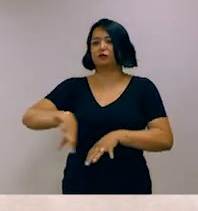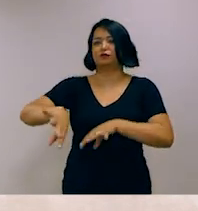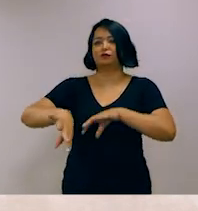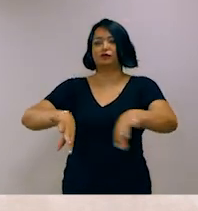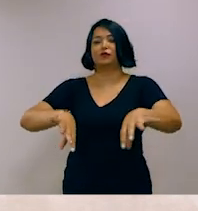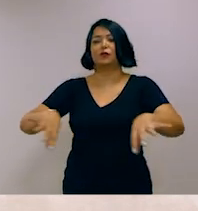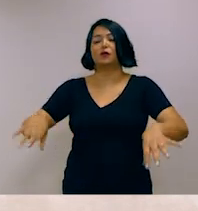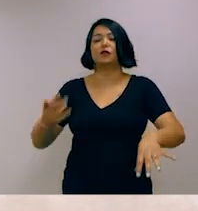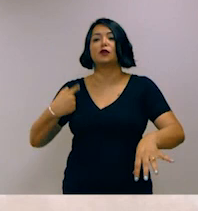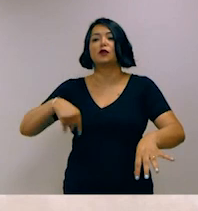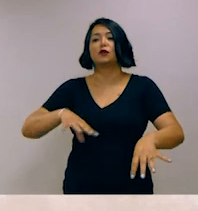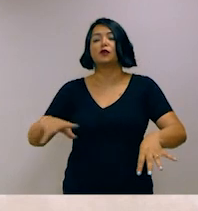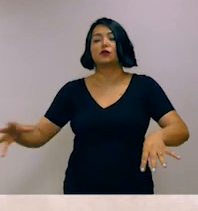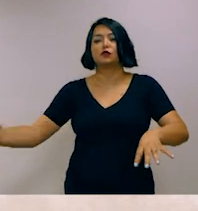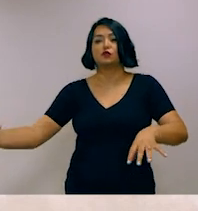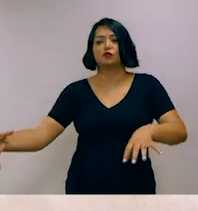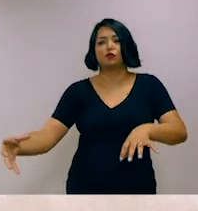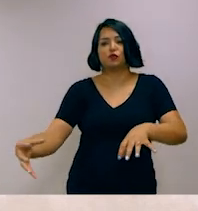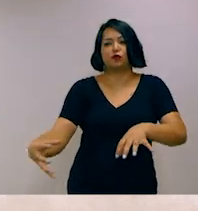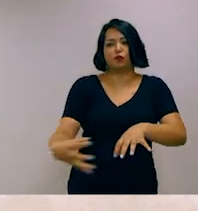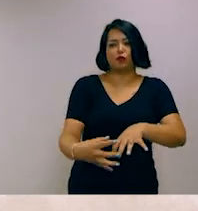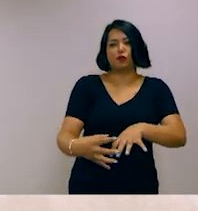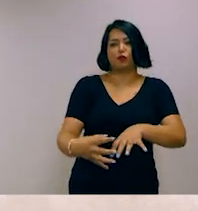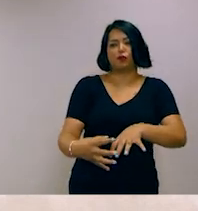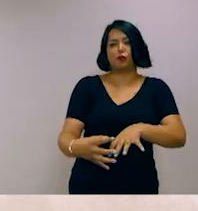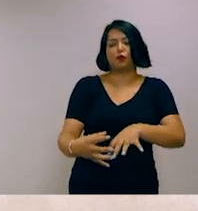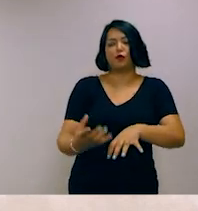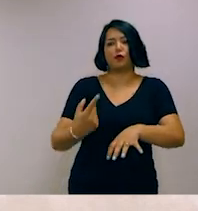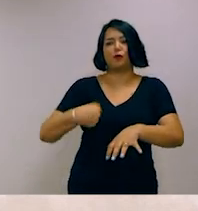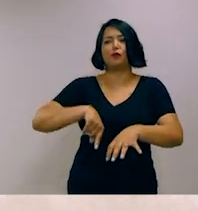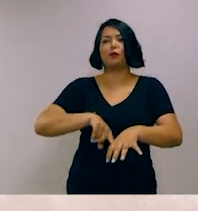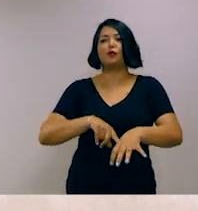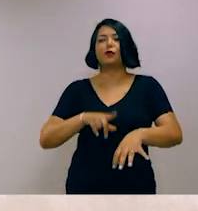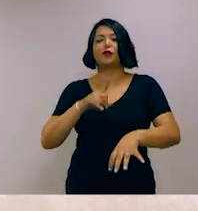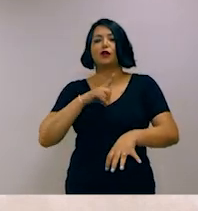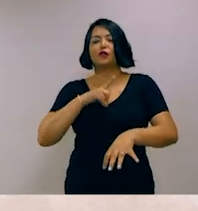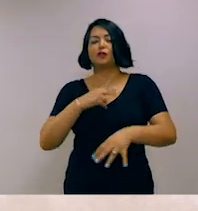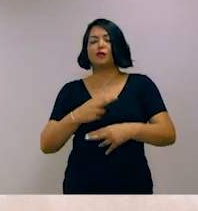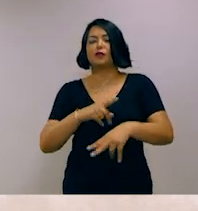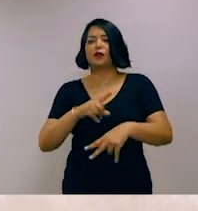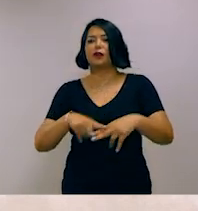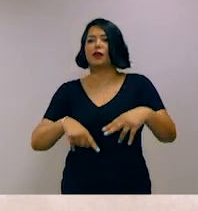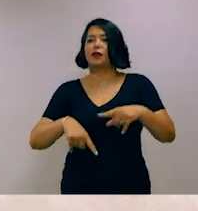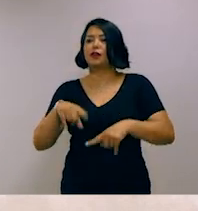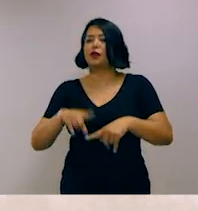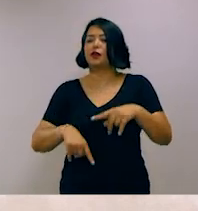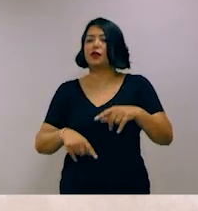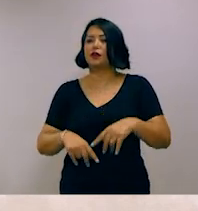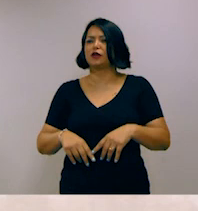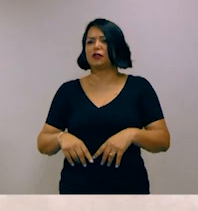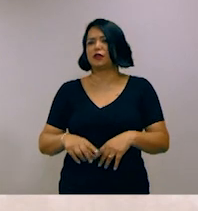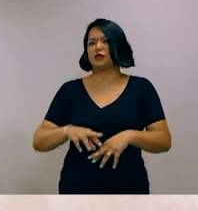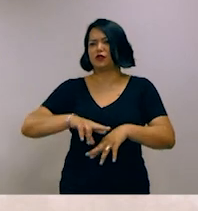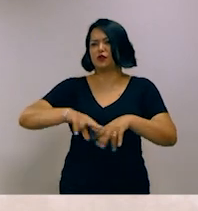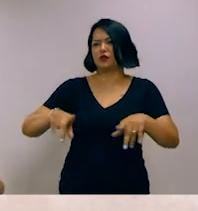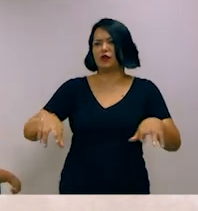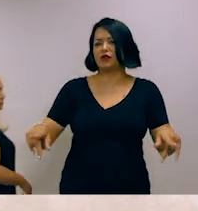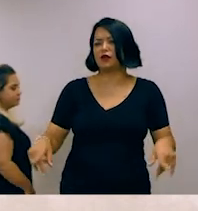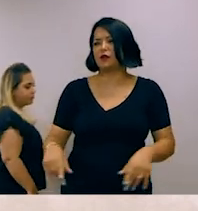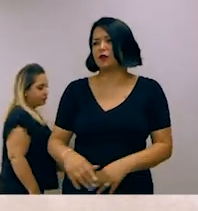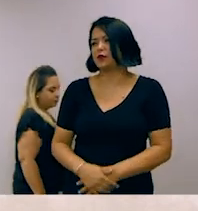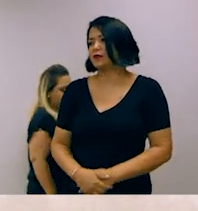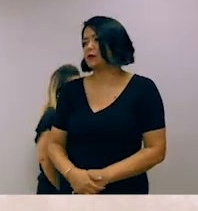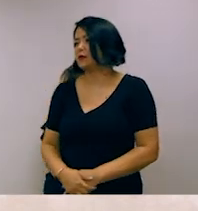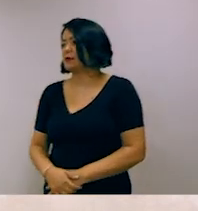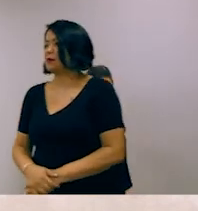dispersed per se, we use the median. If it's not very dispersed, if it has extreme items,